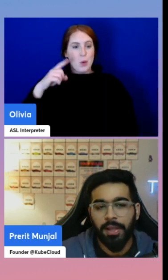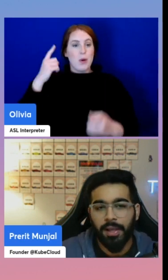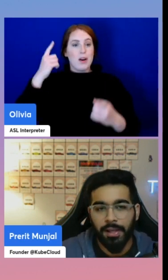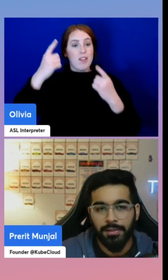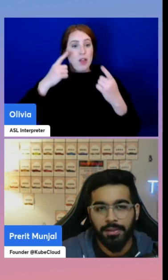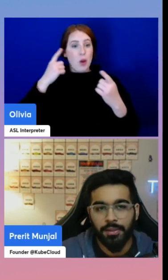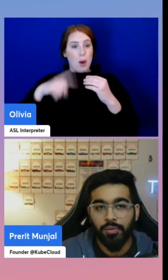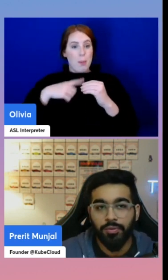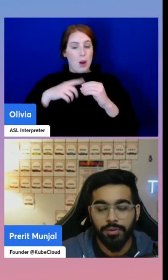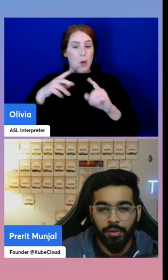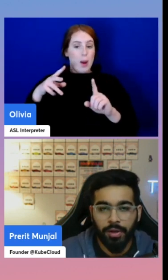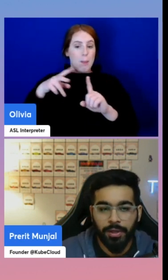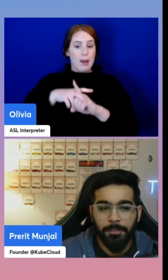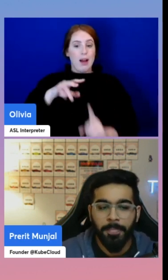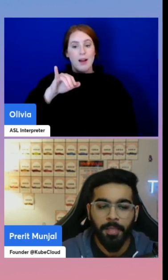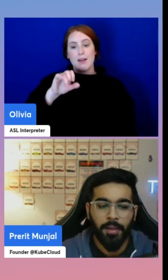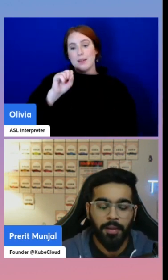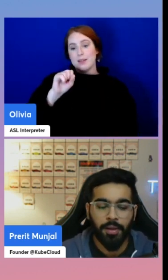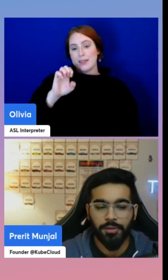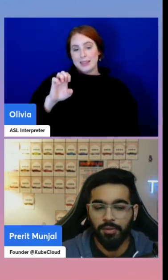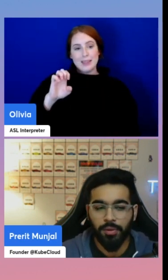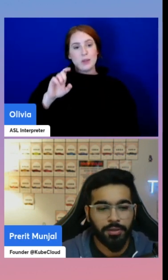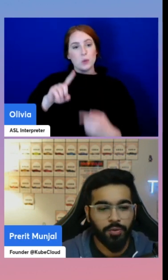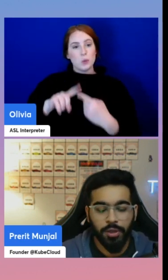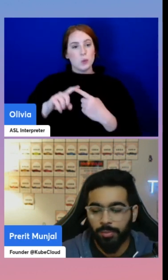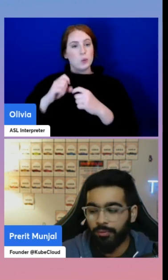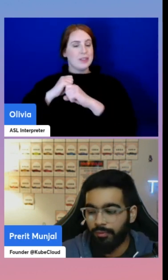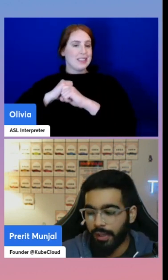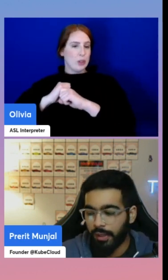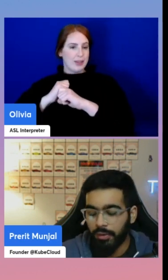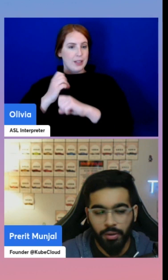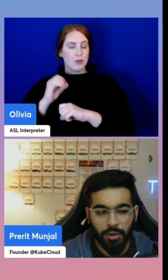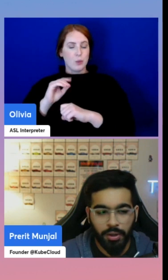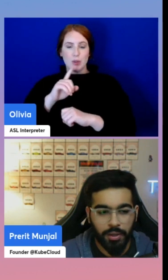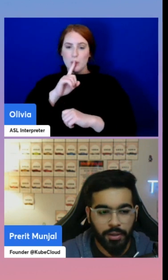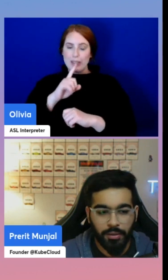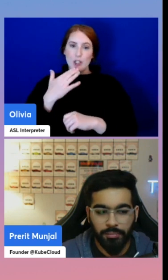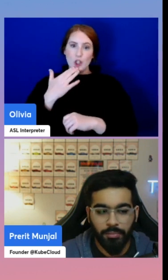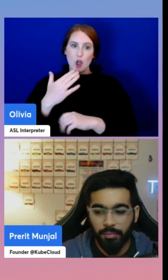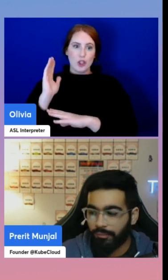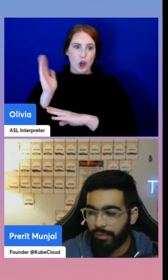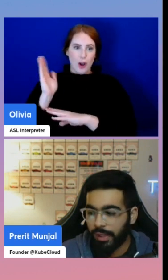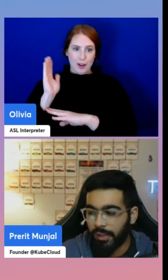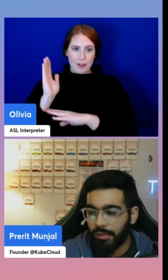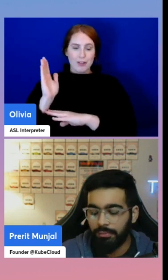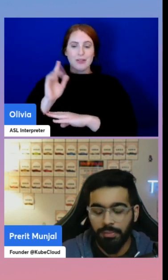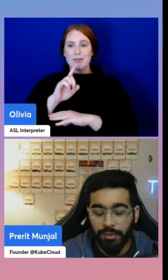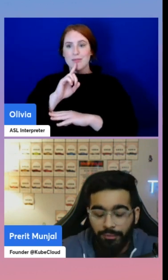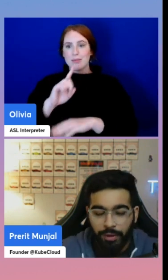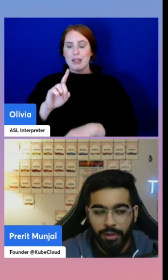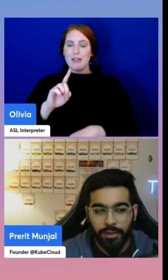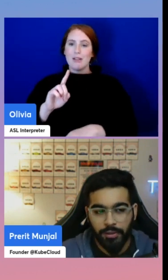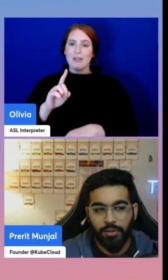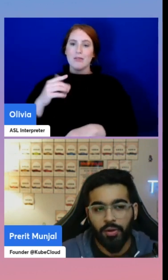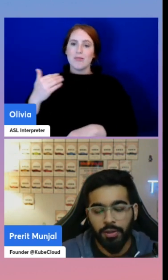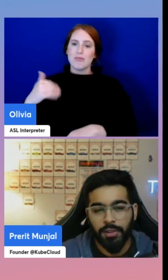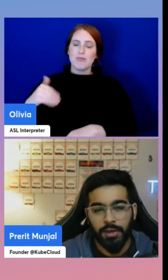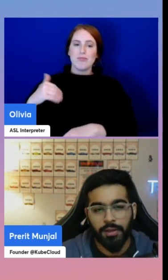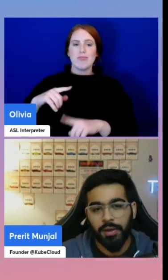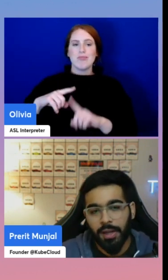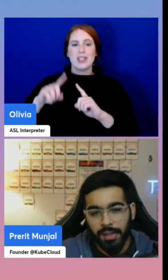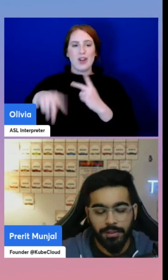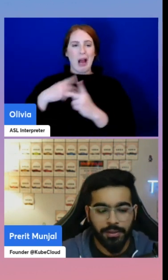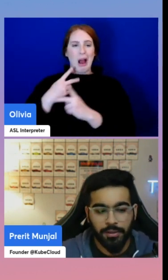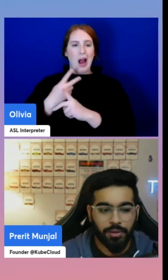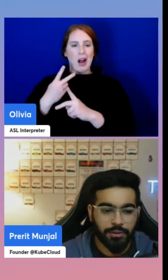of applying IAC to security. Okay, so it is going to be a very good talk and a very different talk